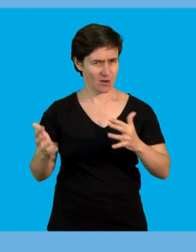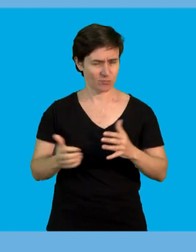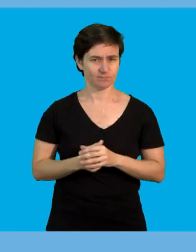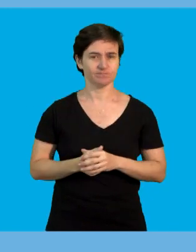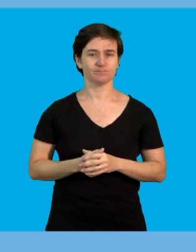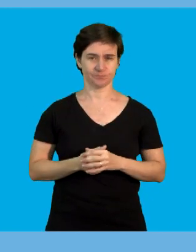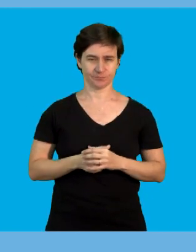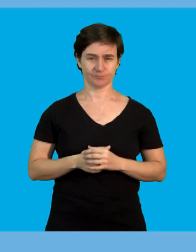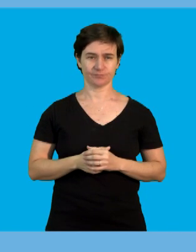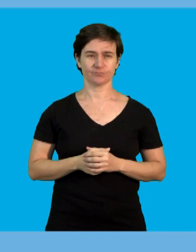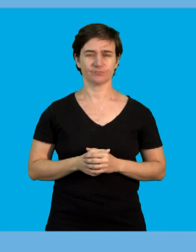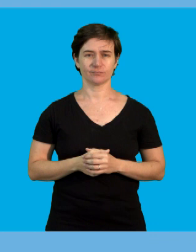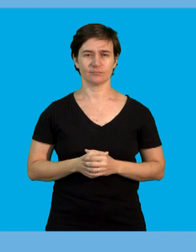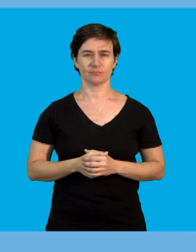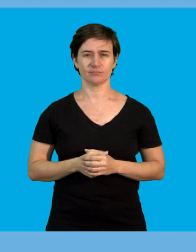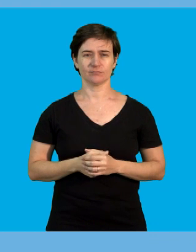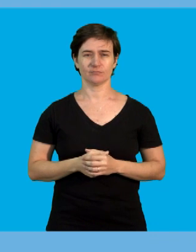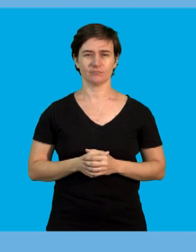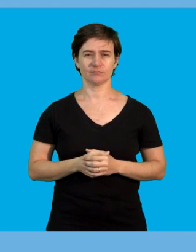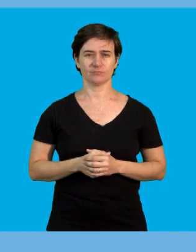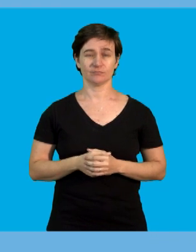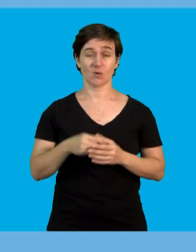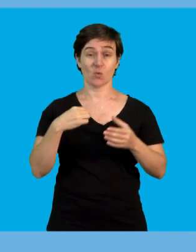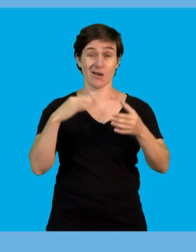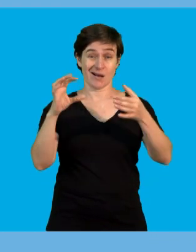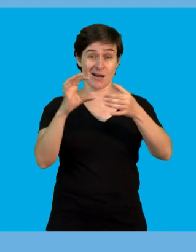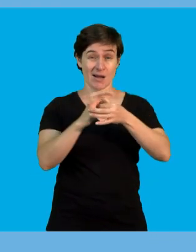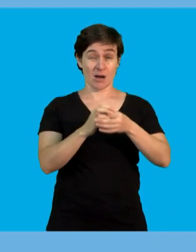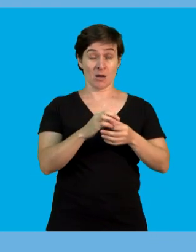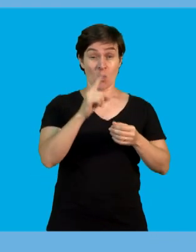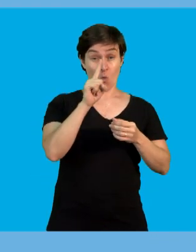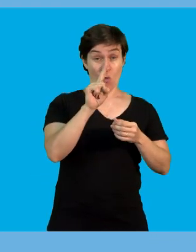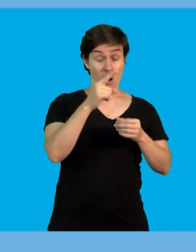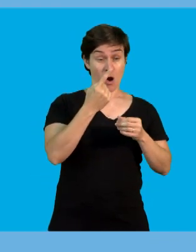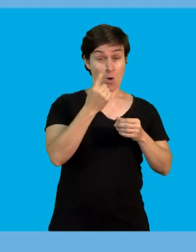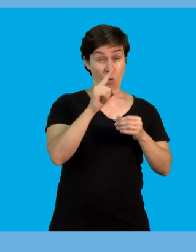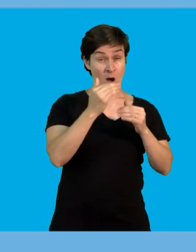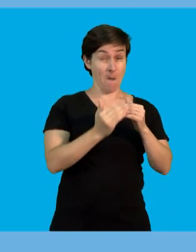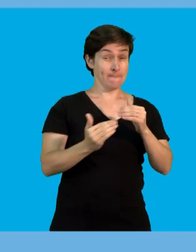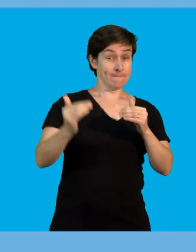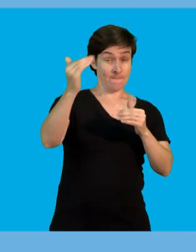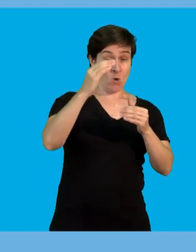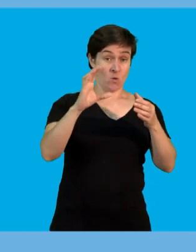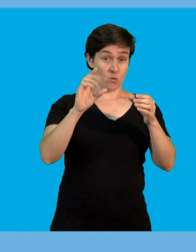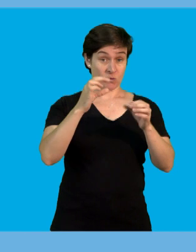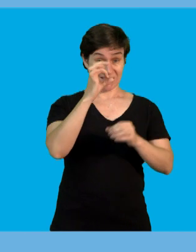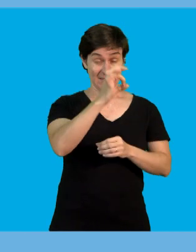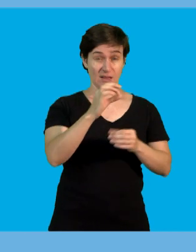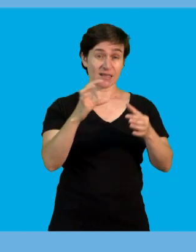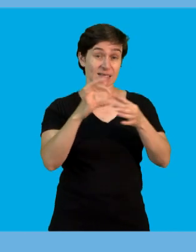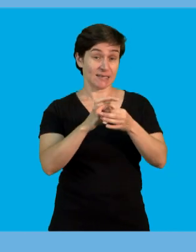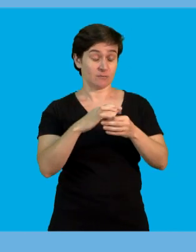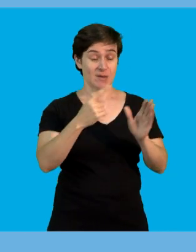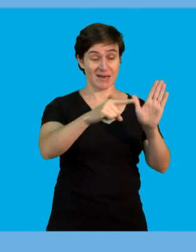series? First of all, we are going to connect one or more cells in series in a circuit by connecting a